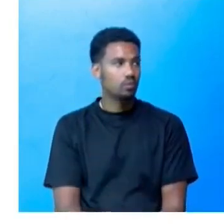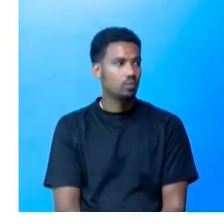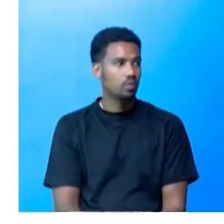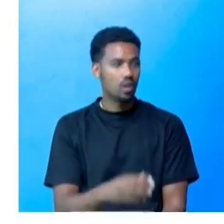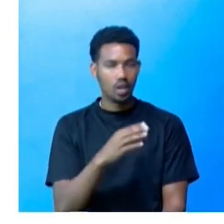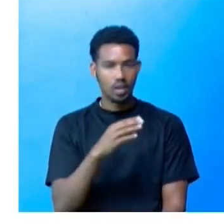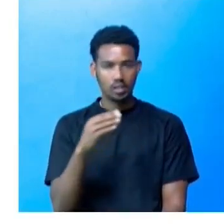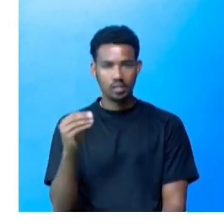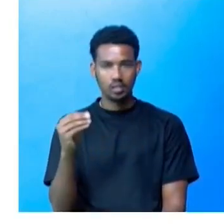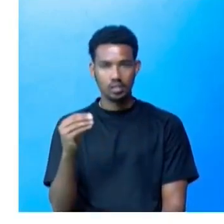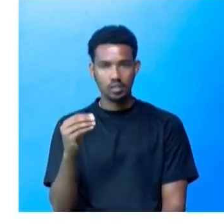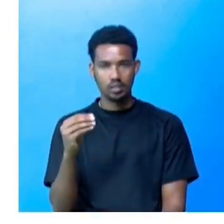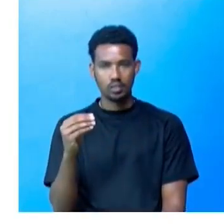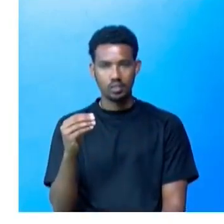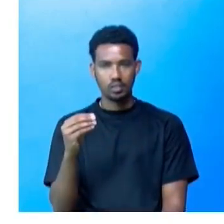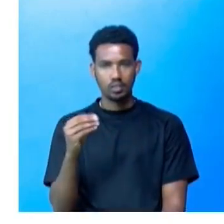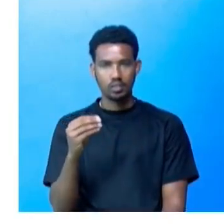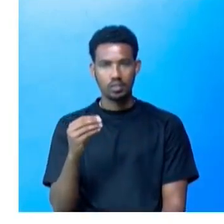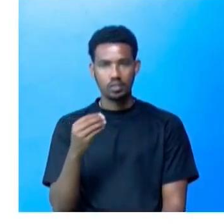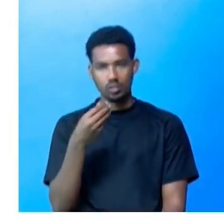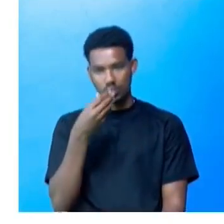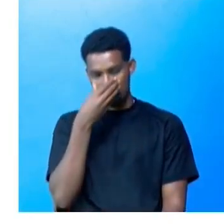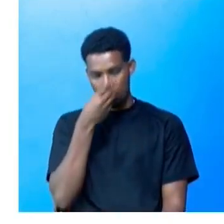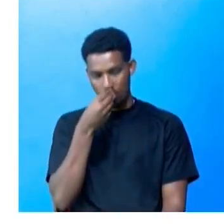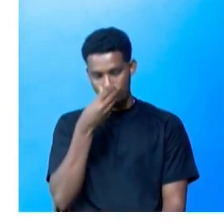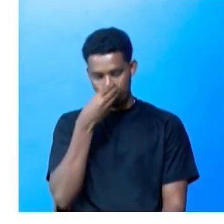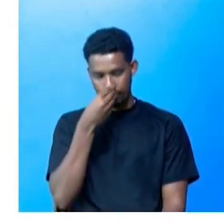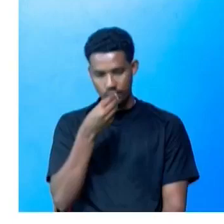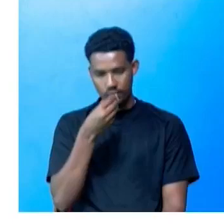and soft.